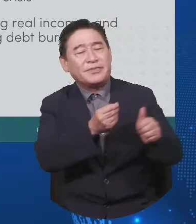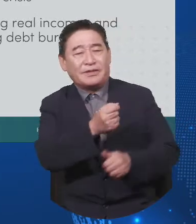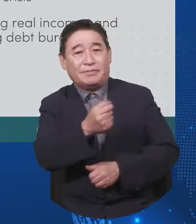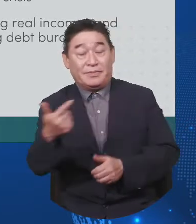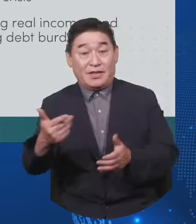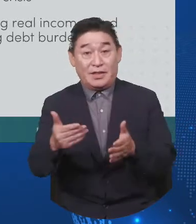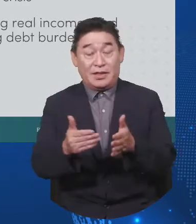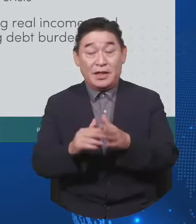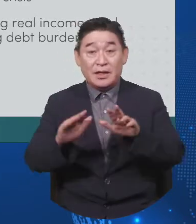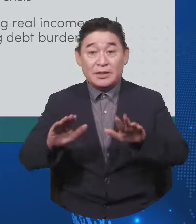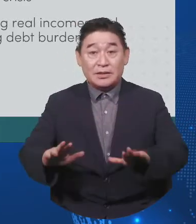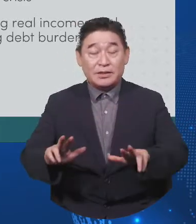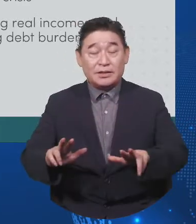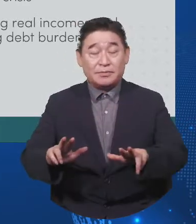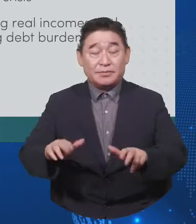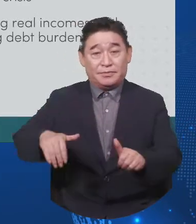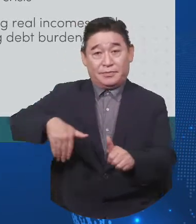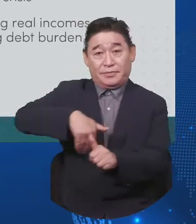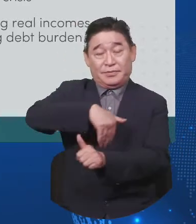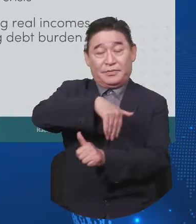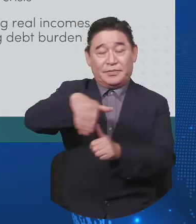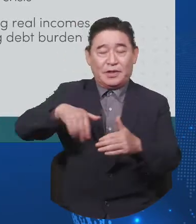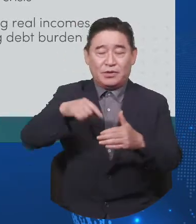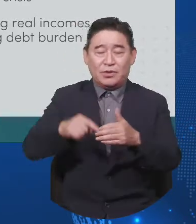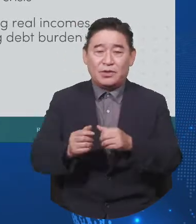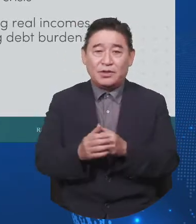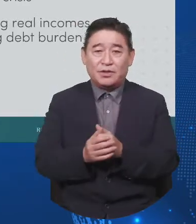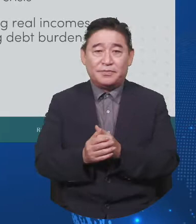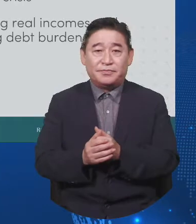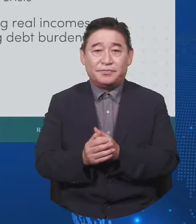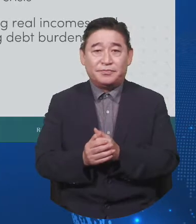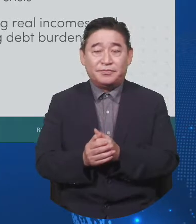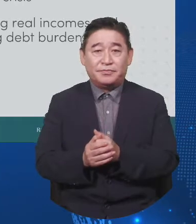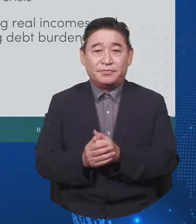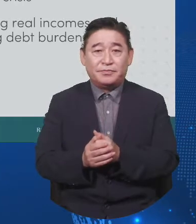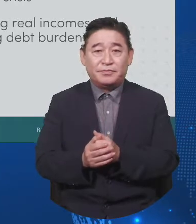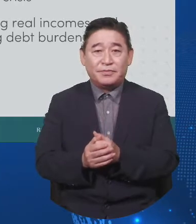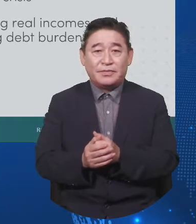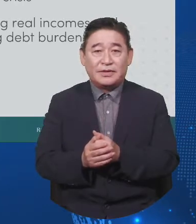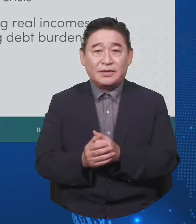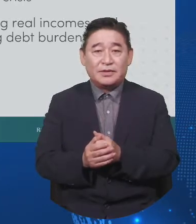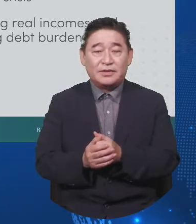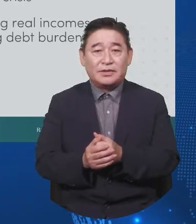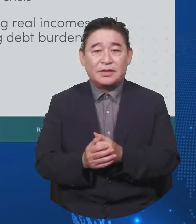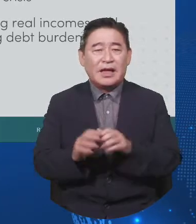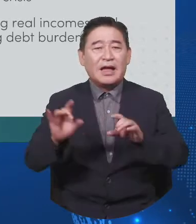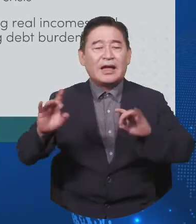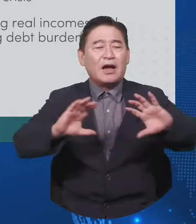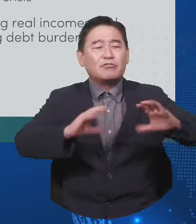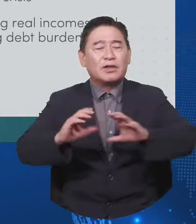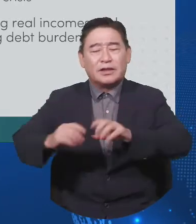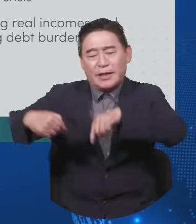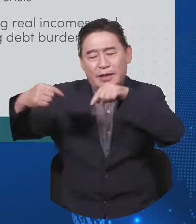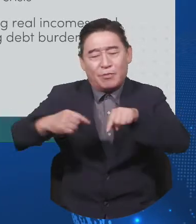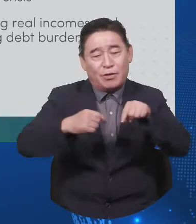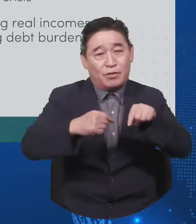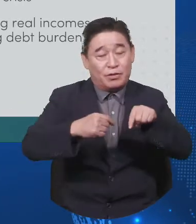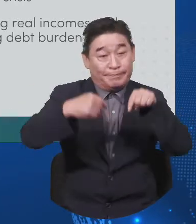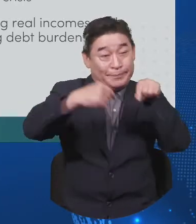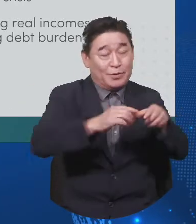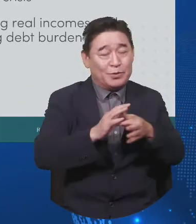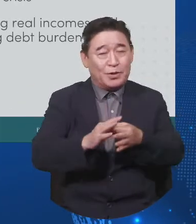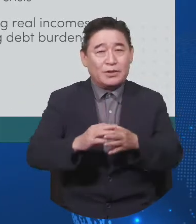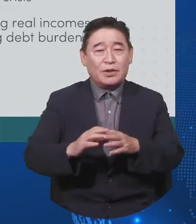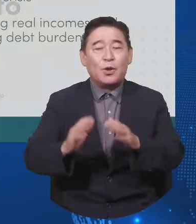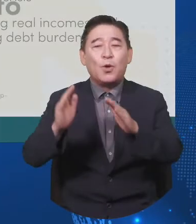than ever, there is an imperative to cooperate in response to our shared challenges and to ensure a sustainable future for